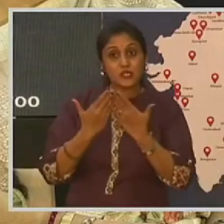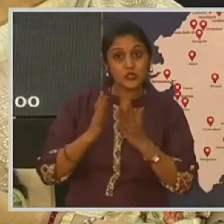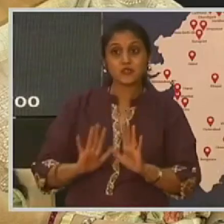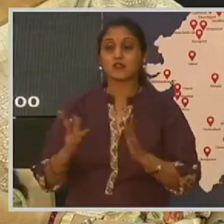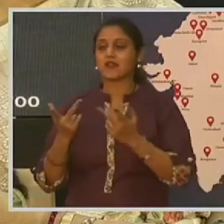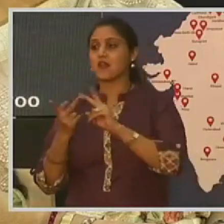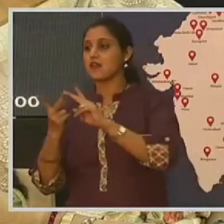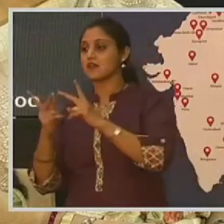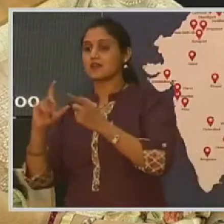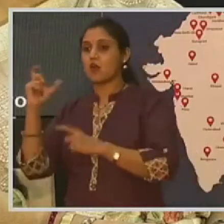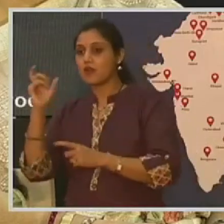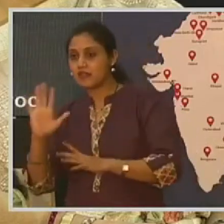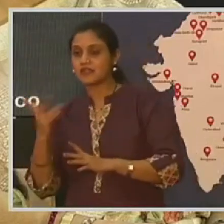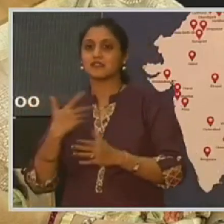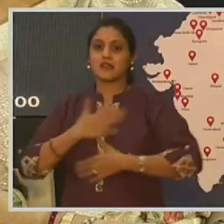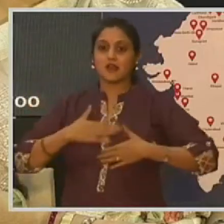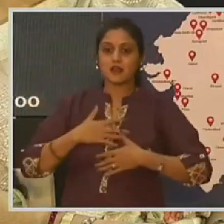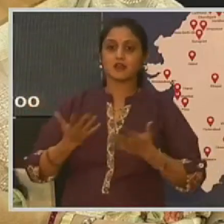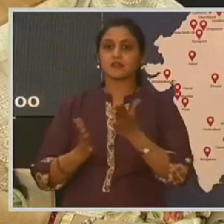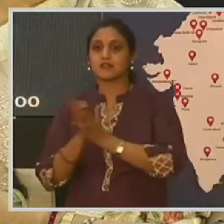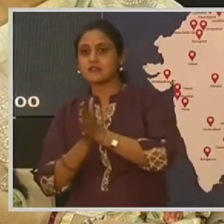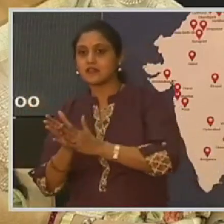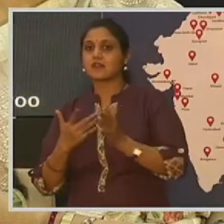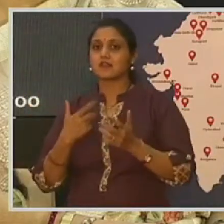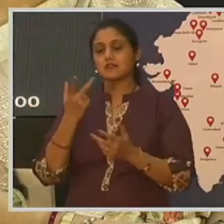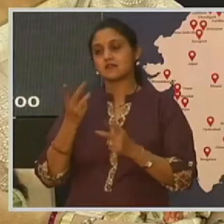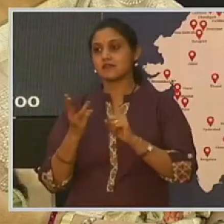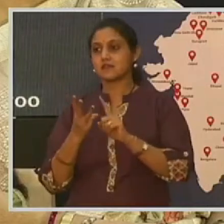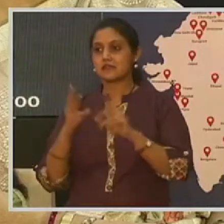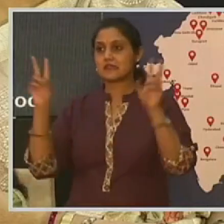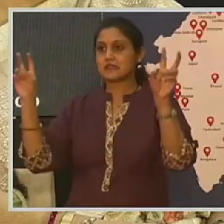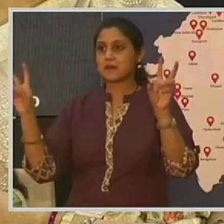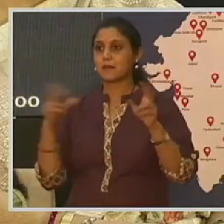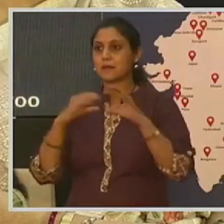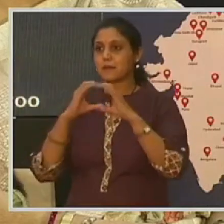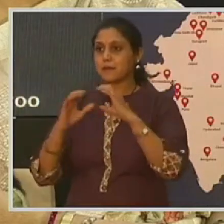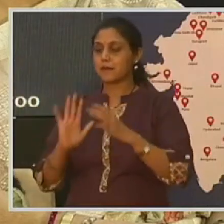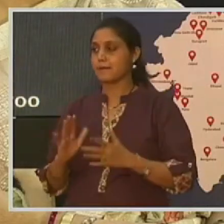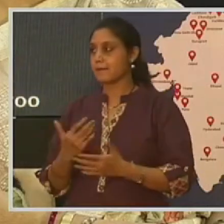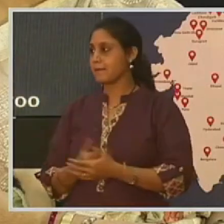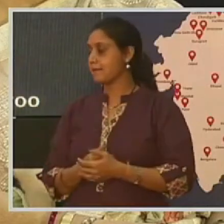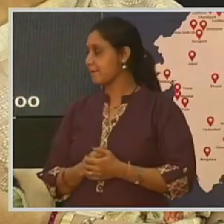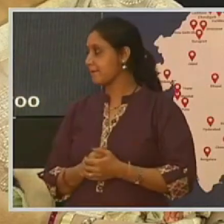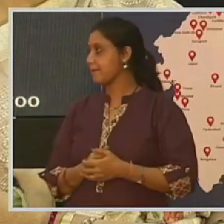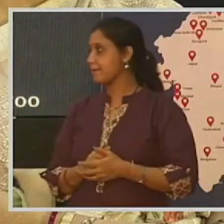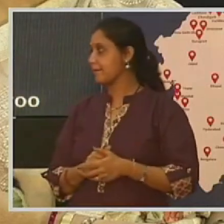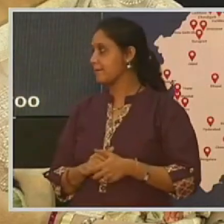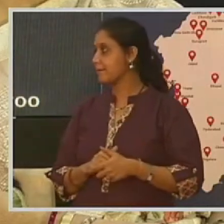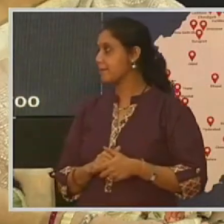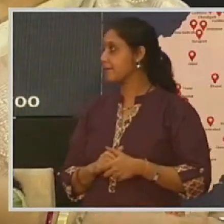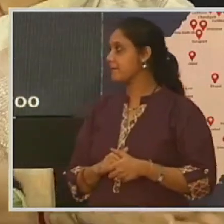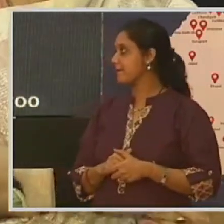everything, but we do not realize that there are so much of inclusion that needs to happen even in